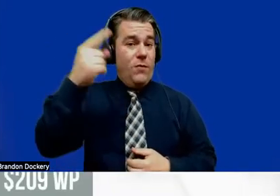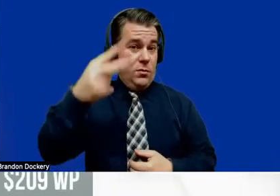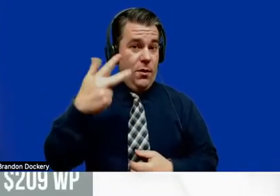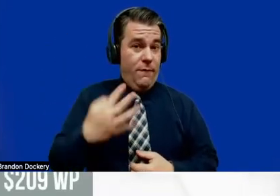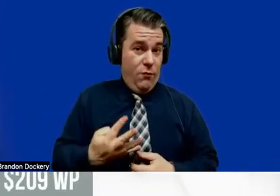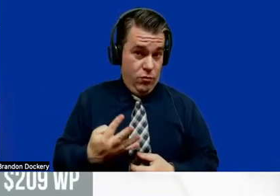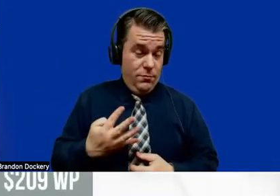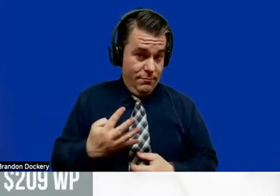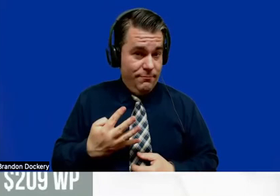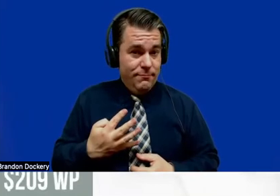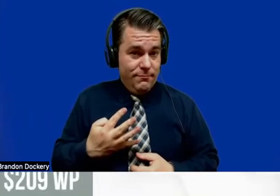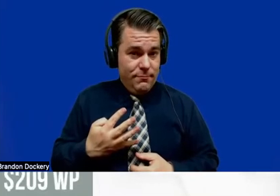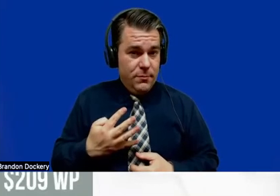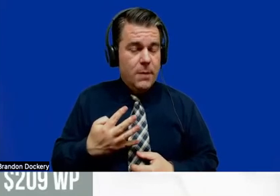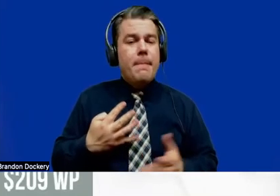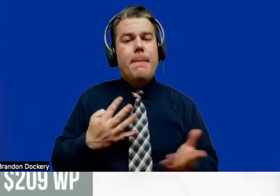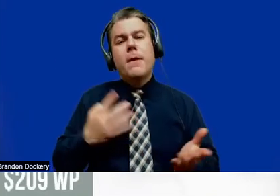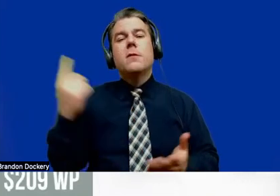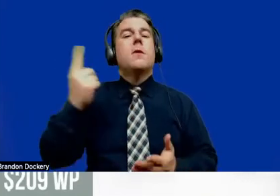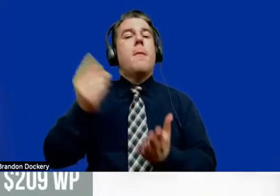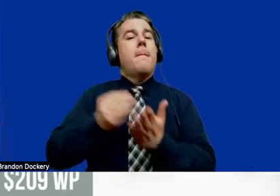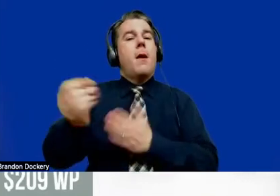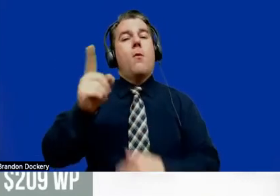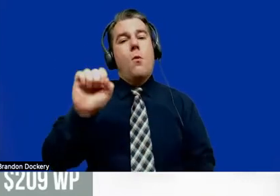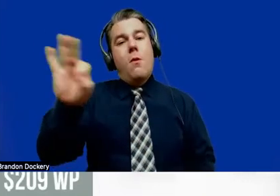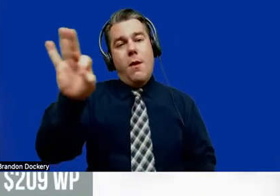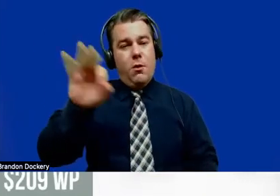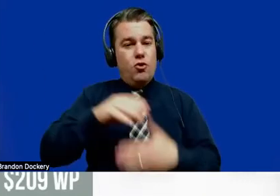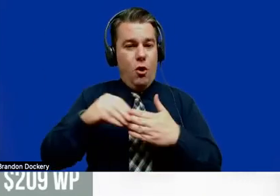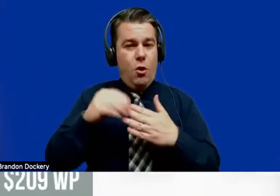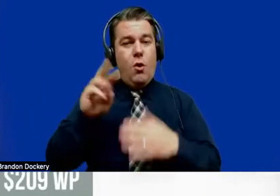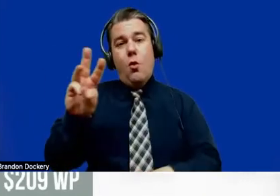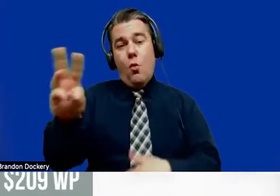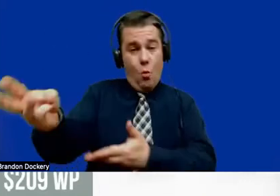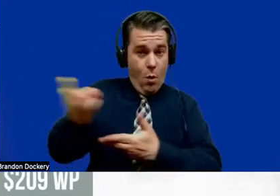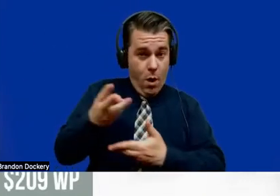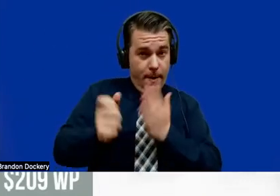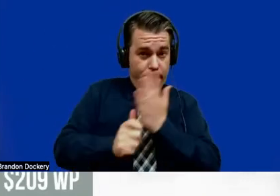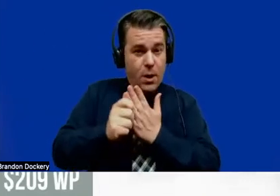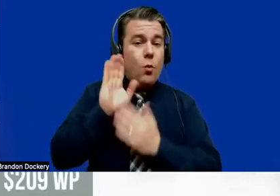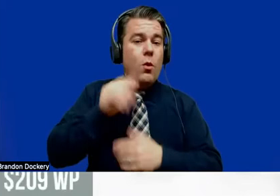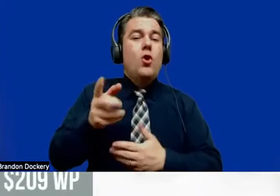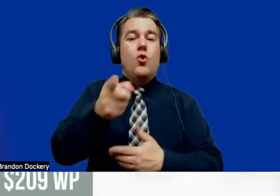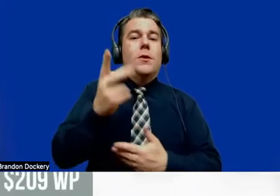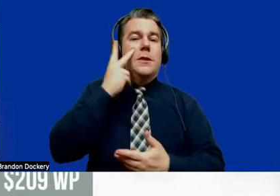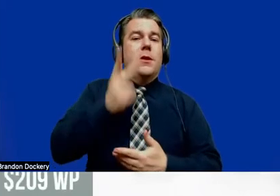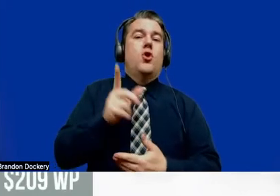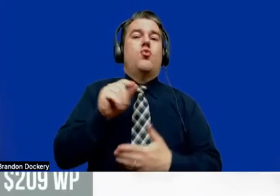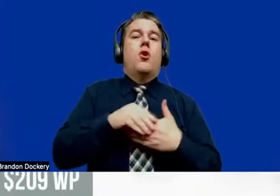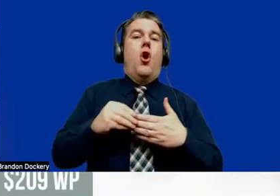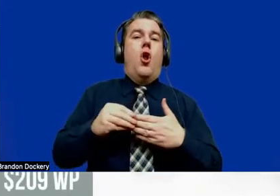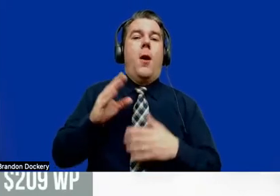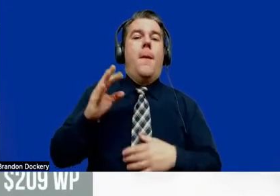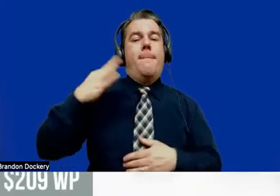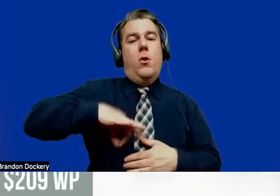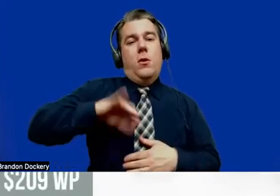fourth. Now, when we look over, when somebody buys a $109 welcome pack, you will see a $20 bonus if they're directly under you in your